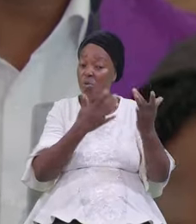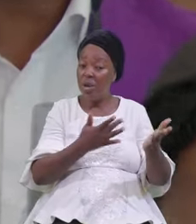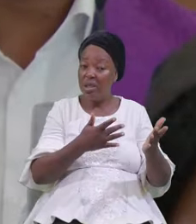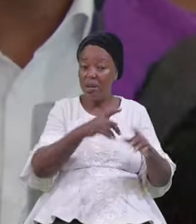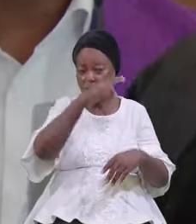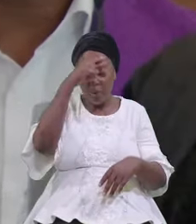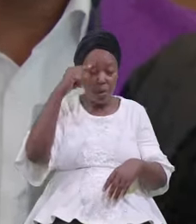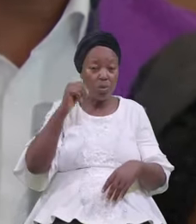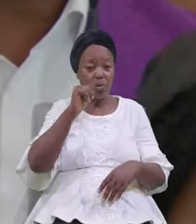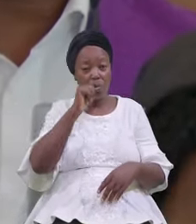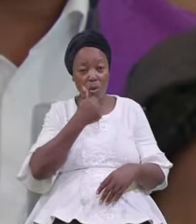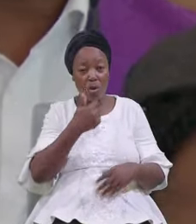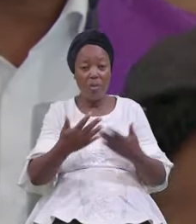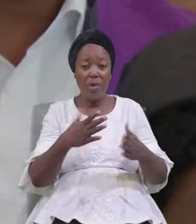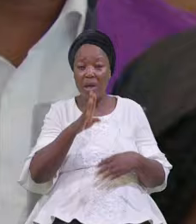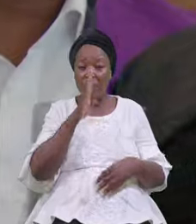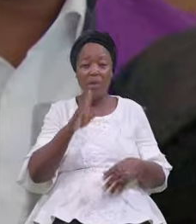late.